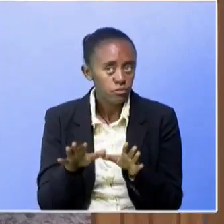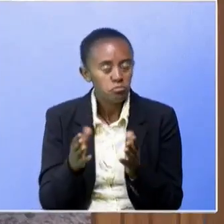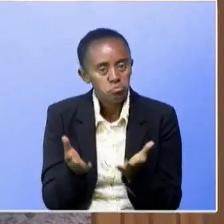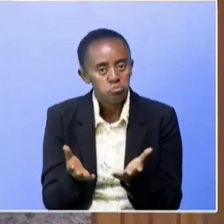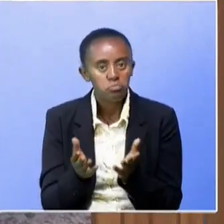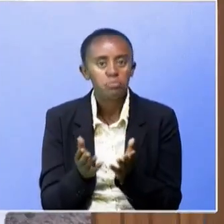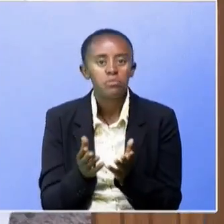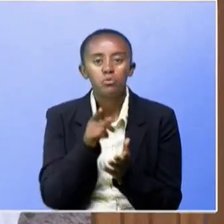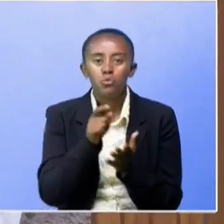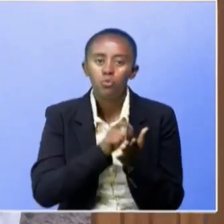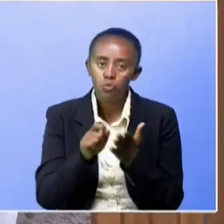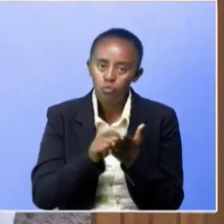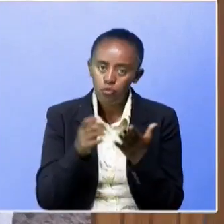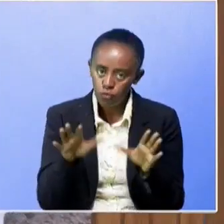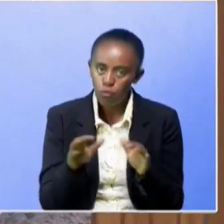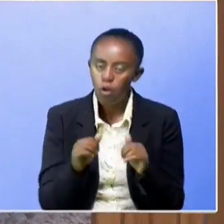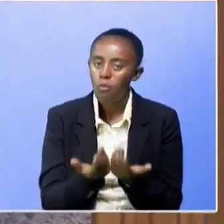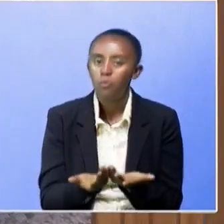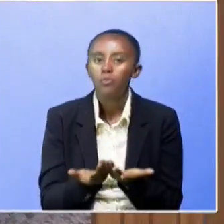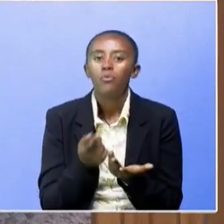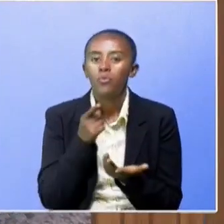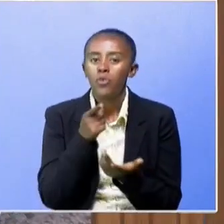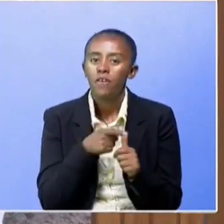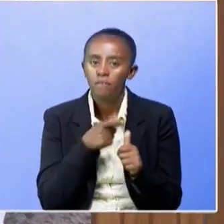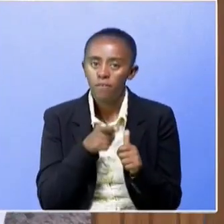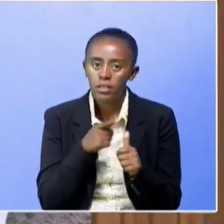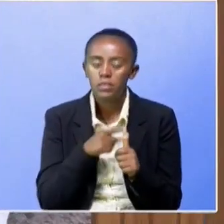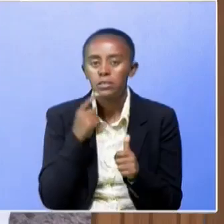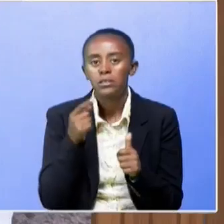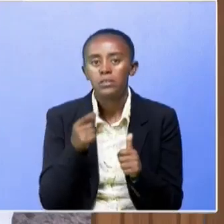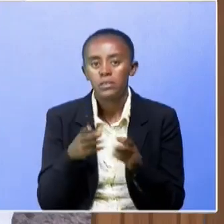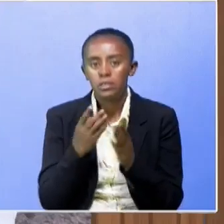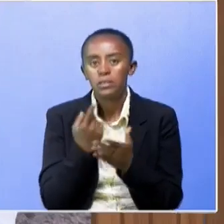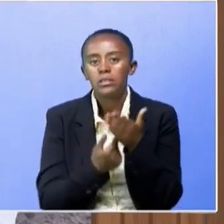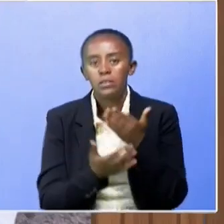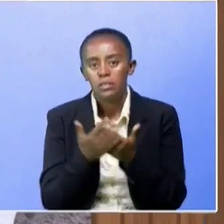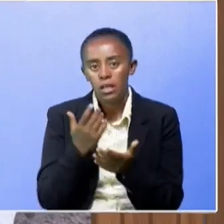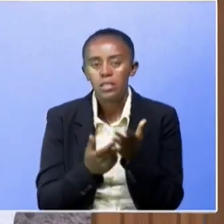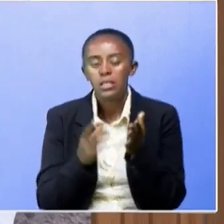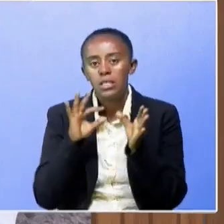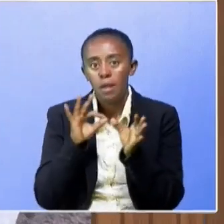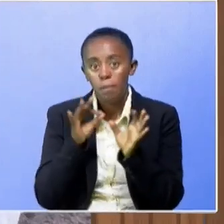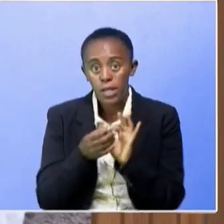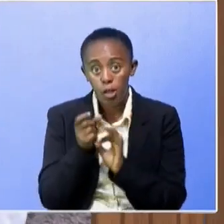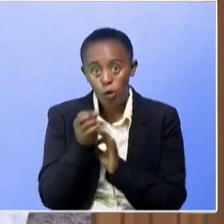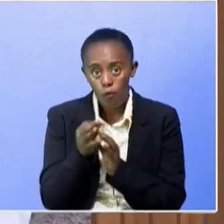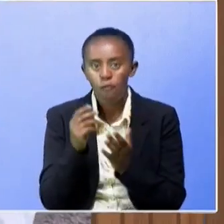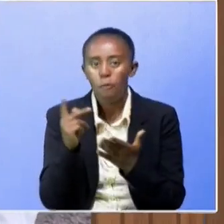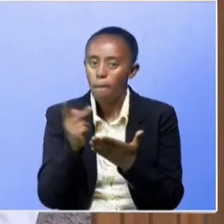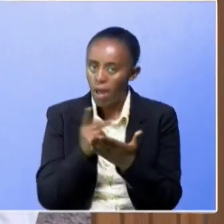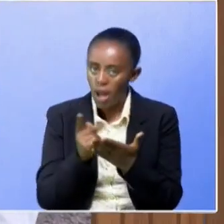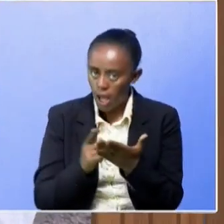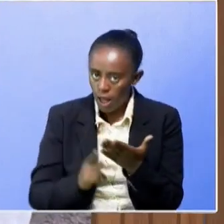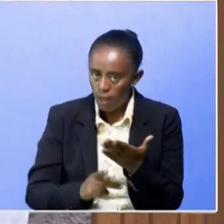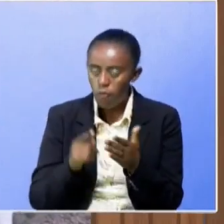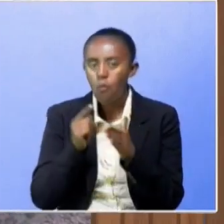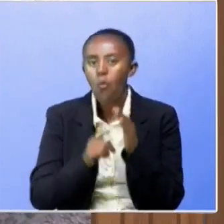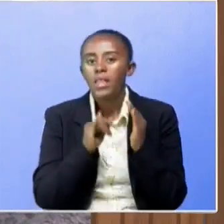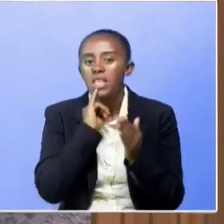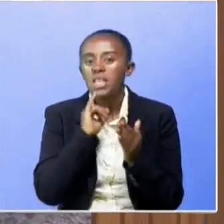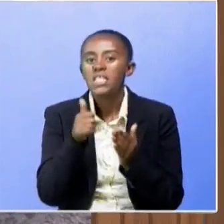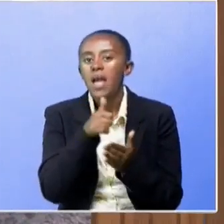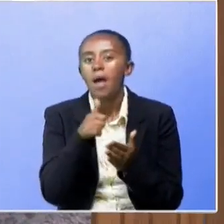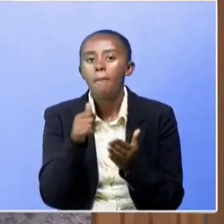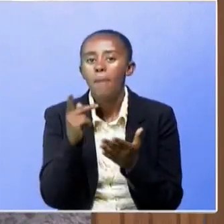did you write it? And first, let's discuss the meaning of paragraph. What is a paragraph?